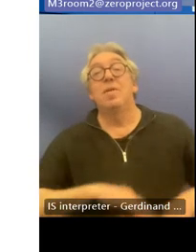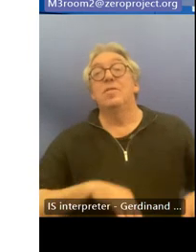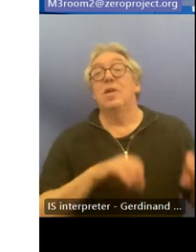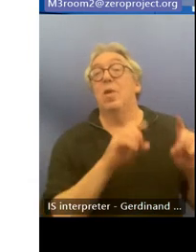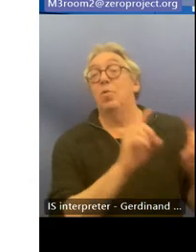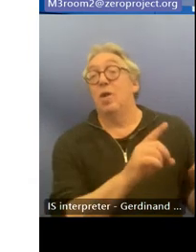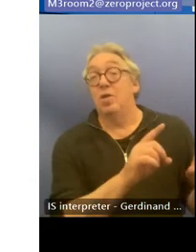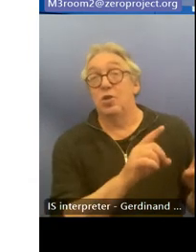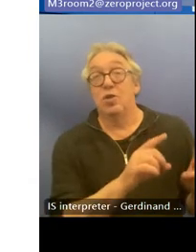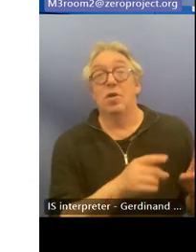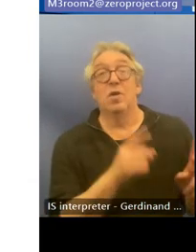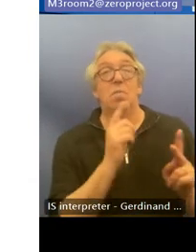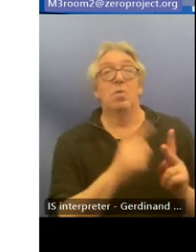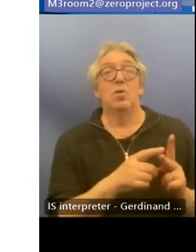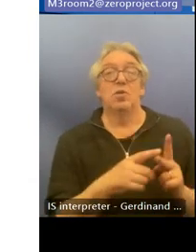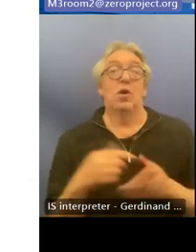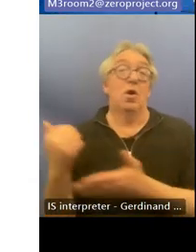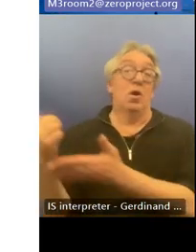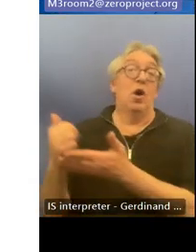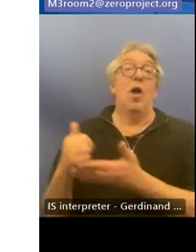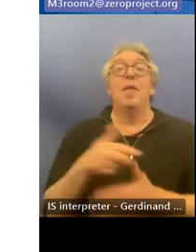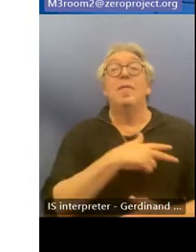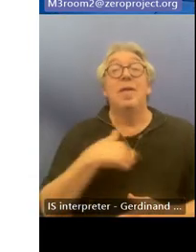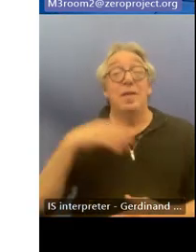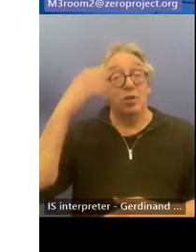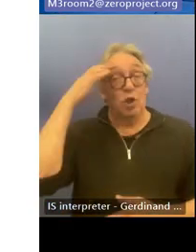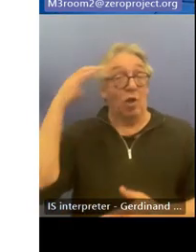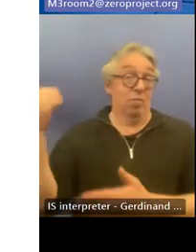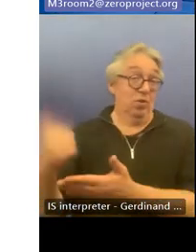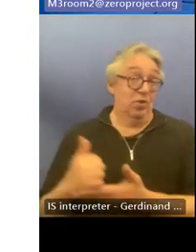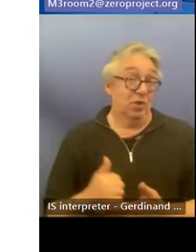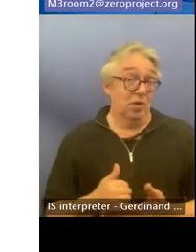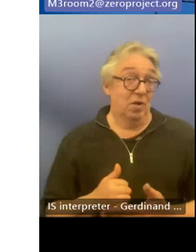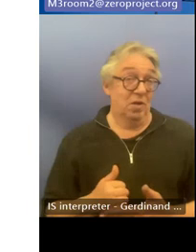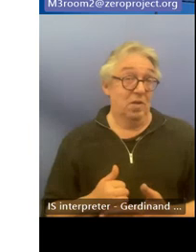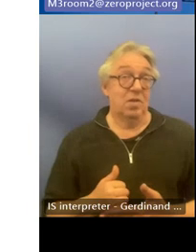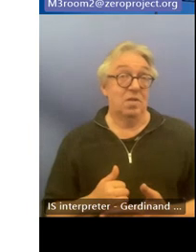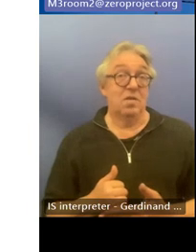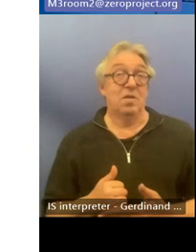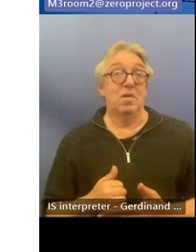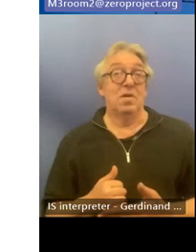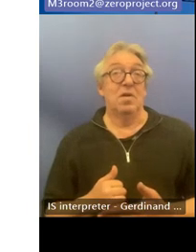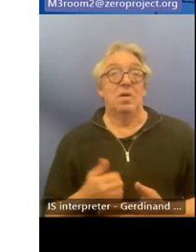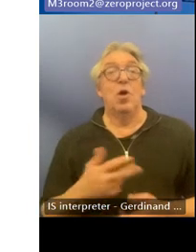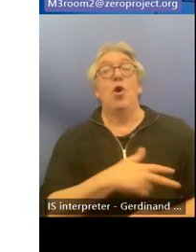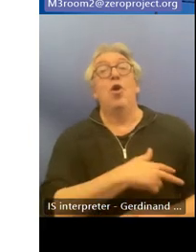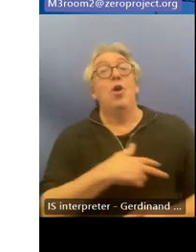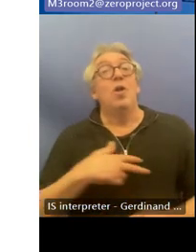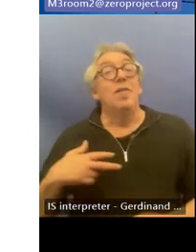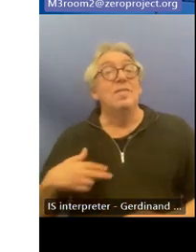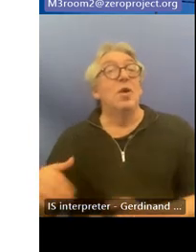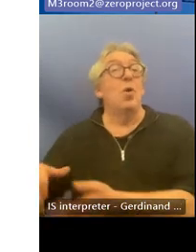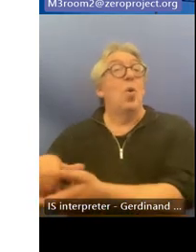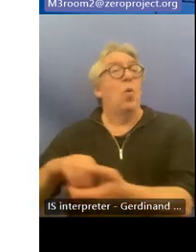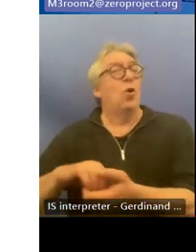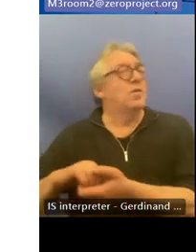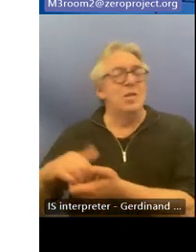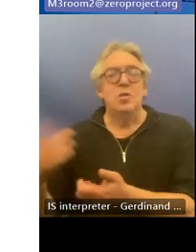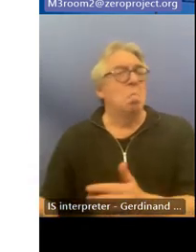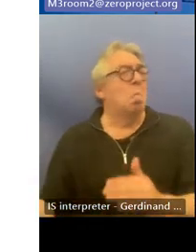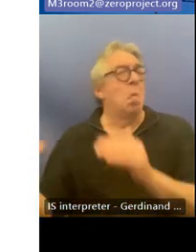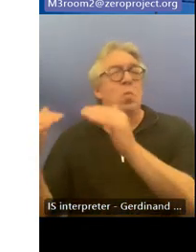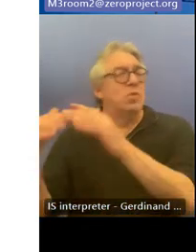and with valuable support of Danish government through its partner organization, Danish organization Mission East. We started